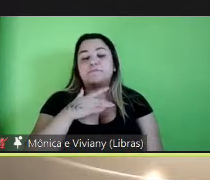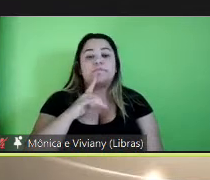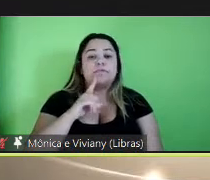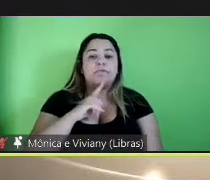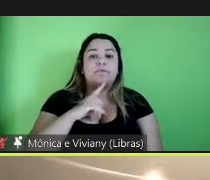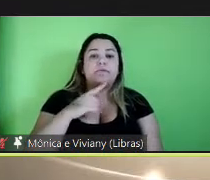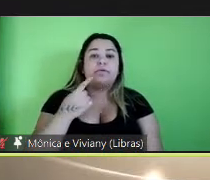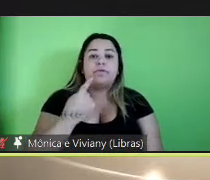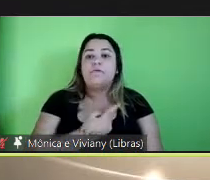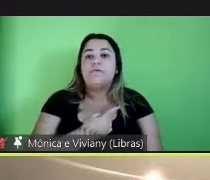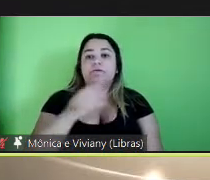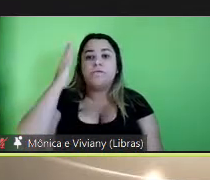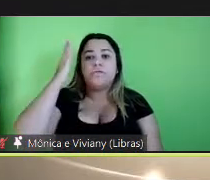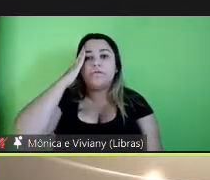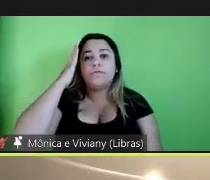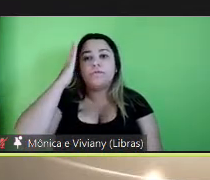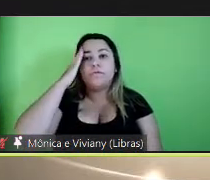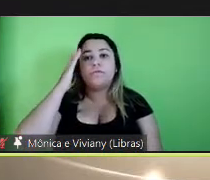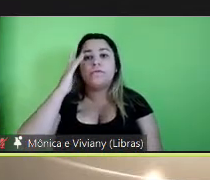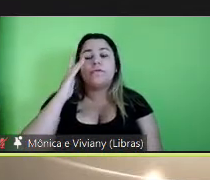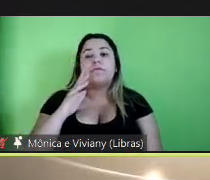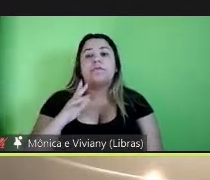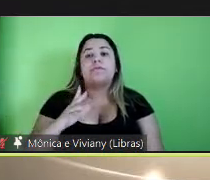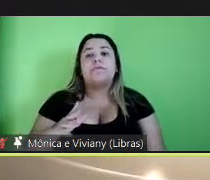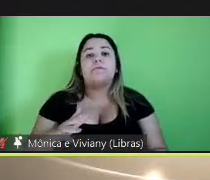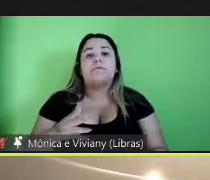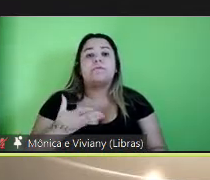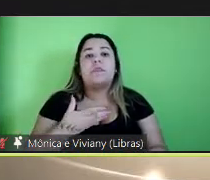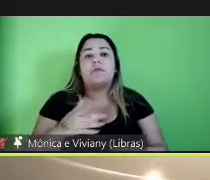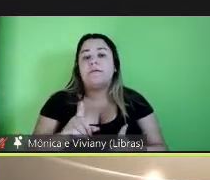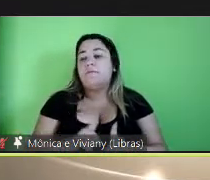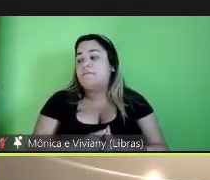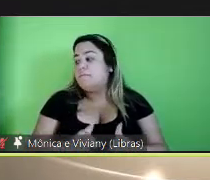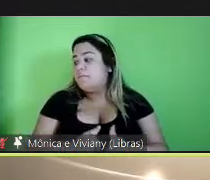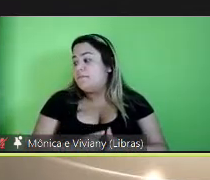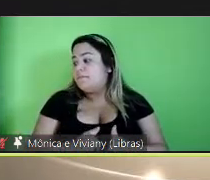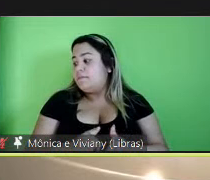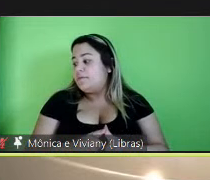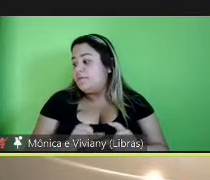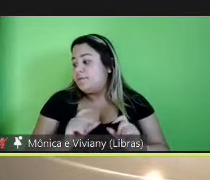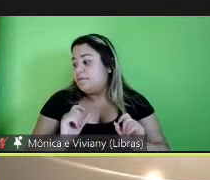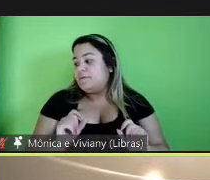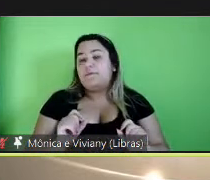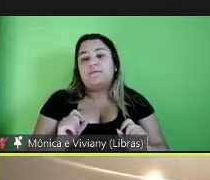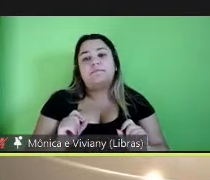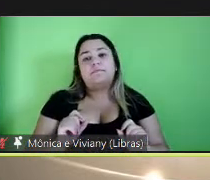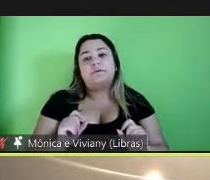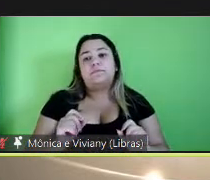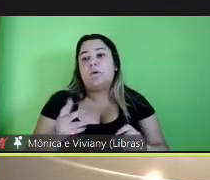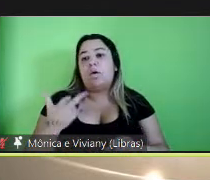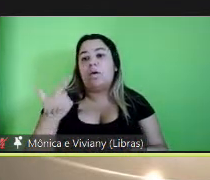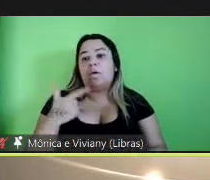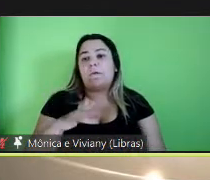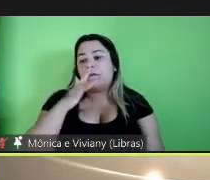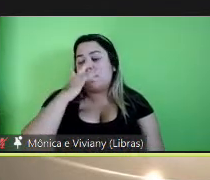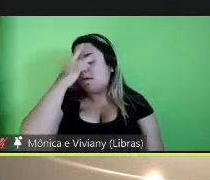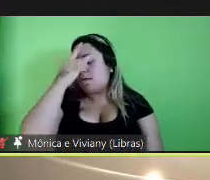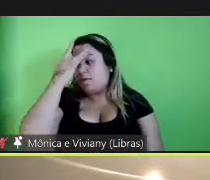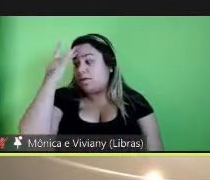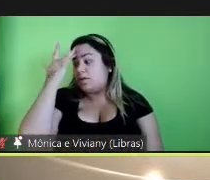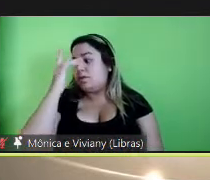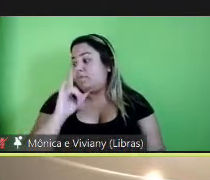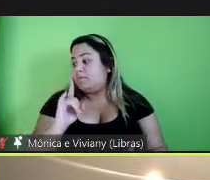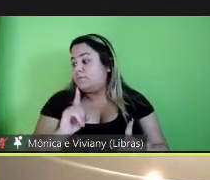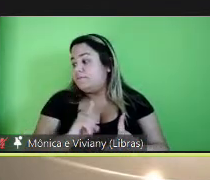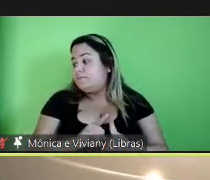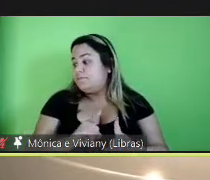and a collective approach from other organisations such as healthcare and our wider workforce to support